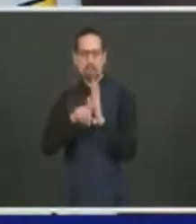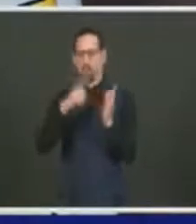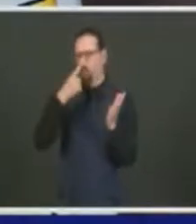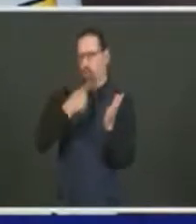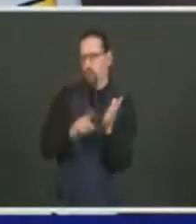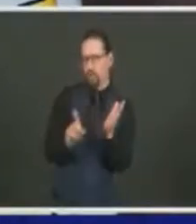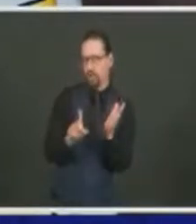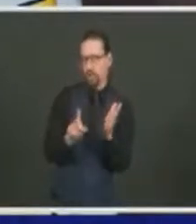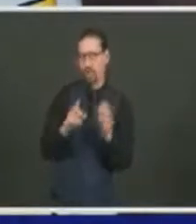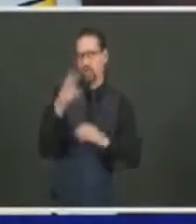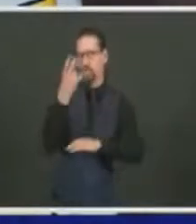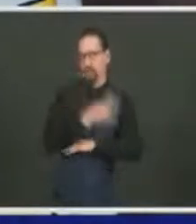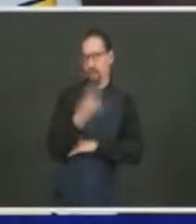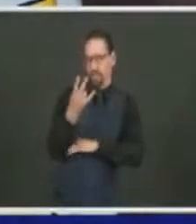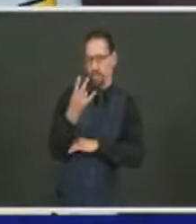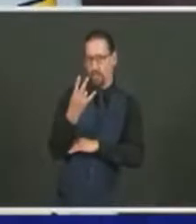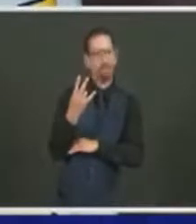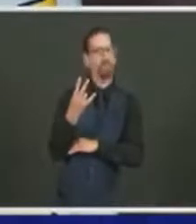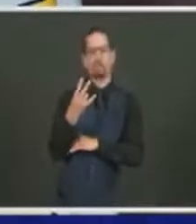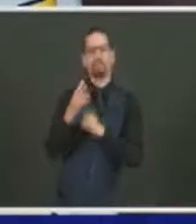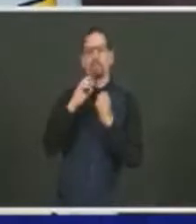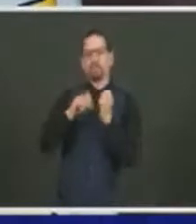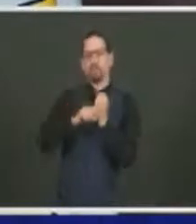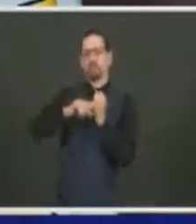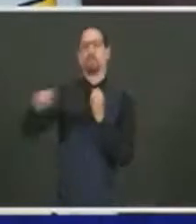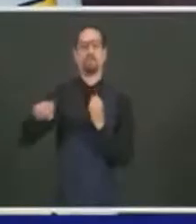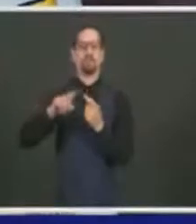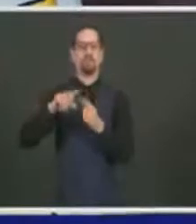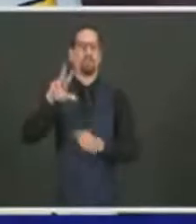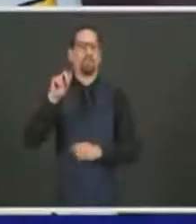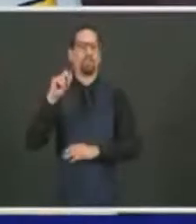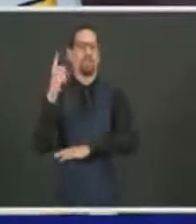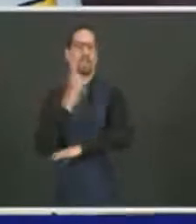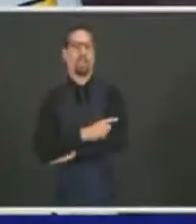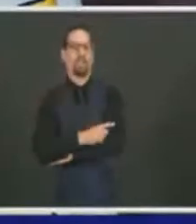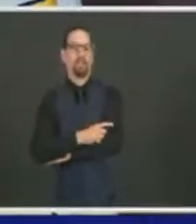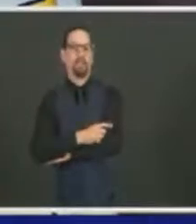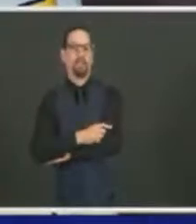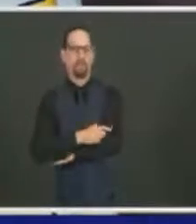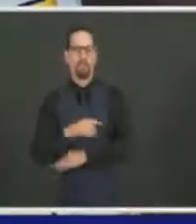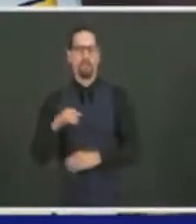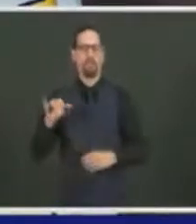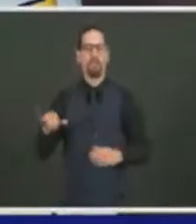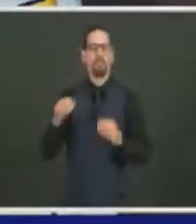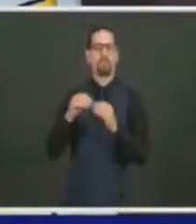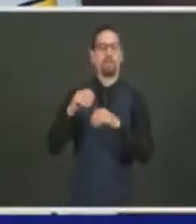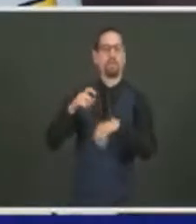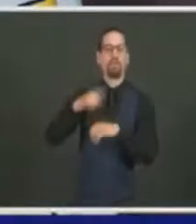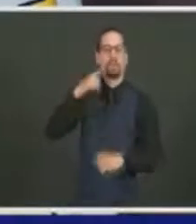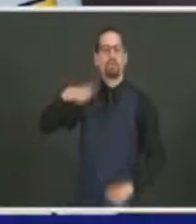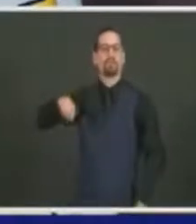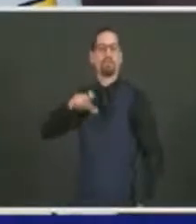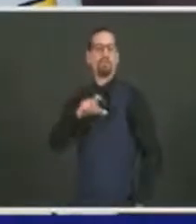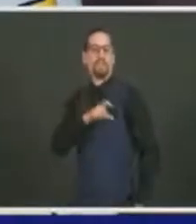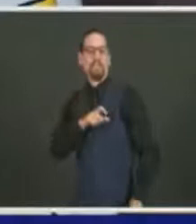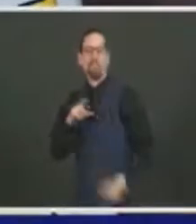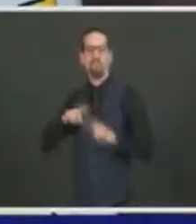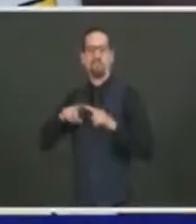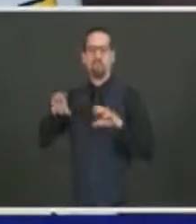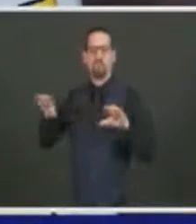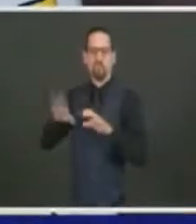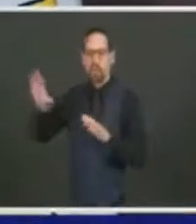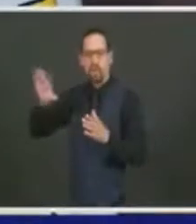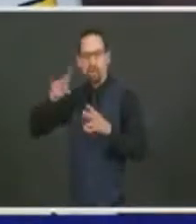to 30 days. That's just in an effort to give them the time they need to do their job, to do the background check. And